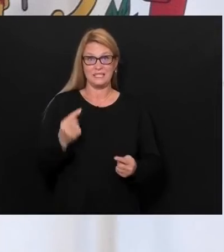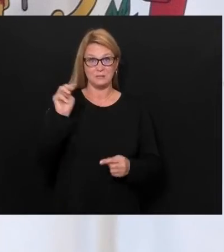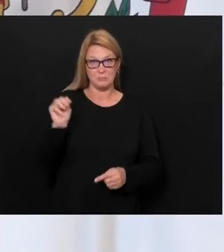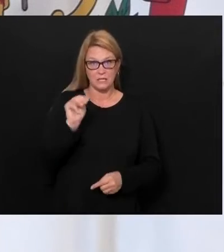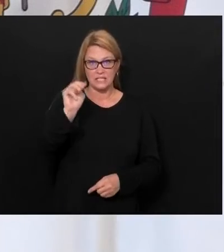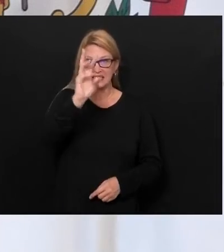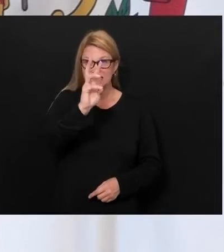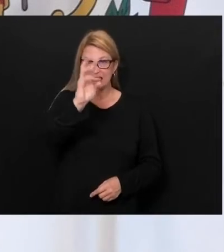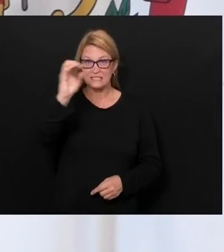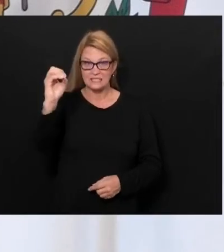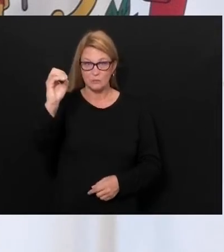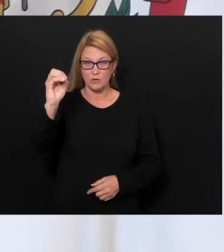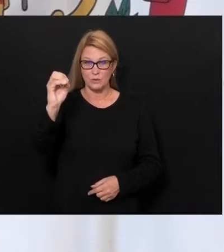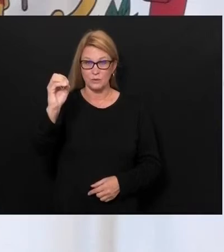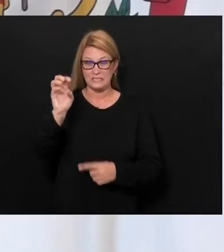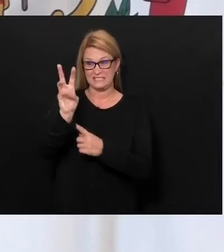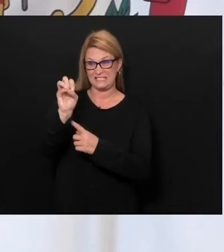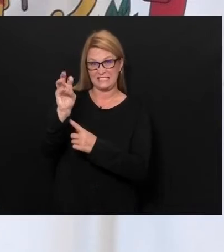60.